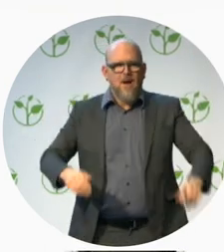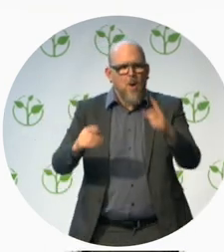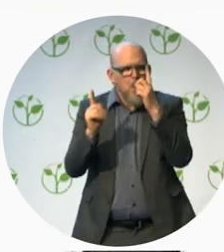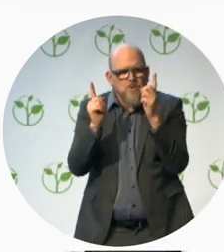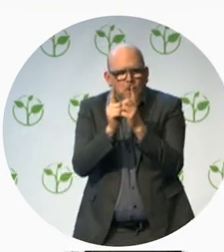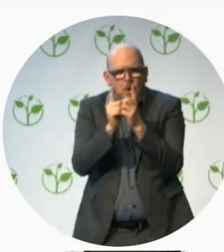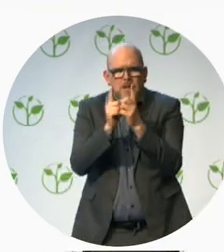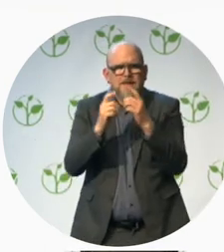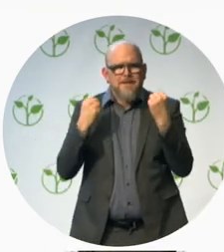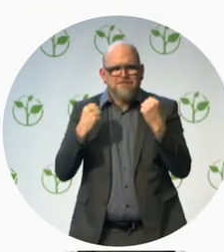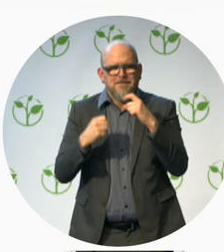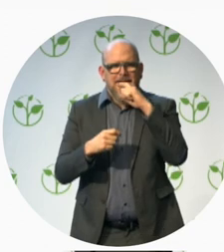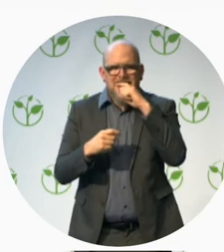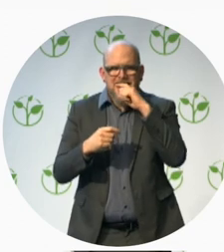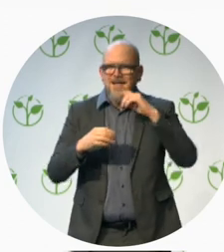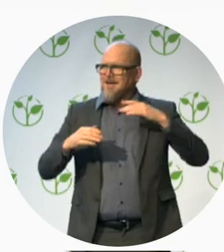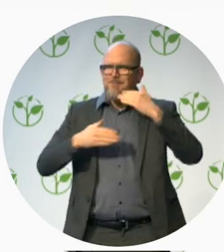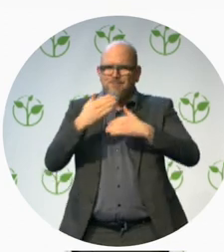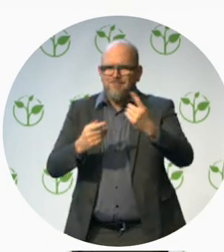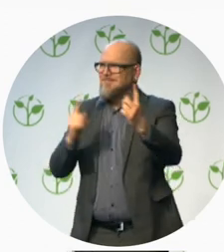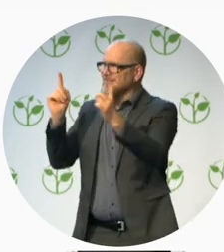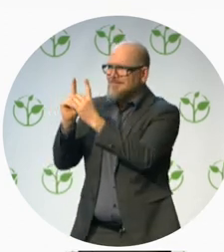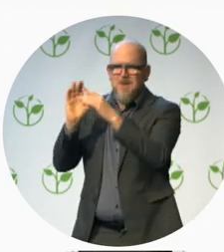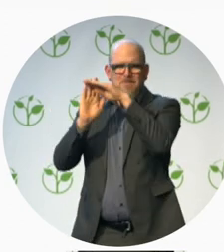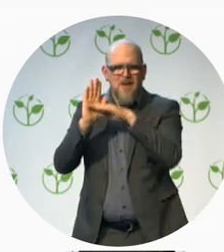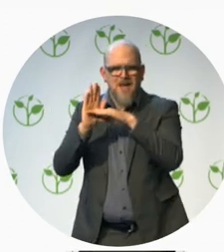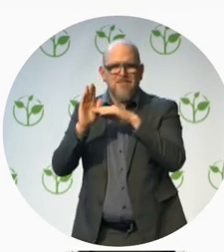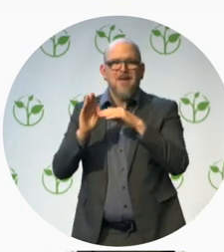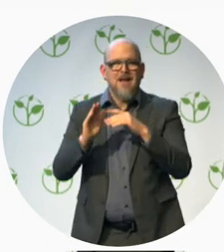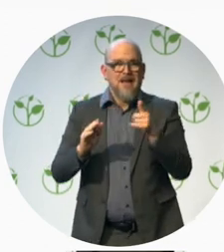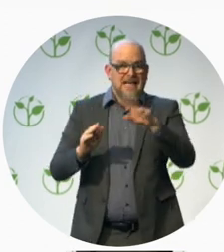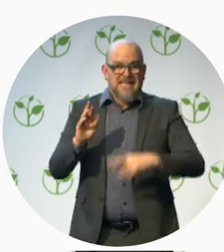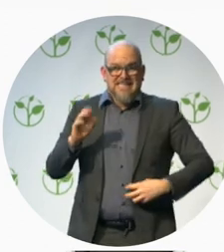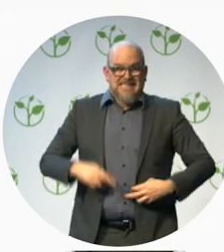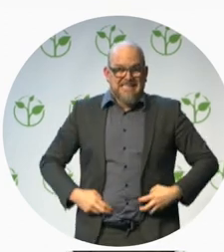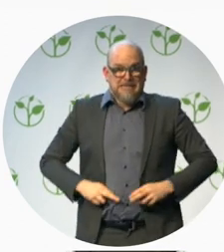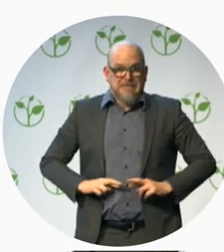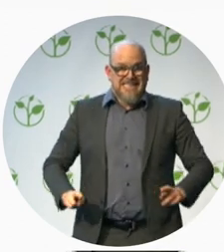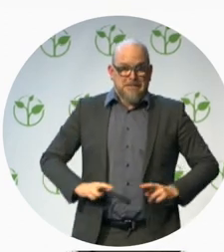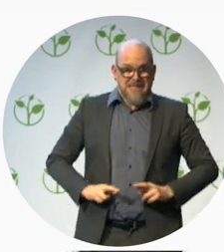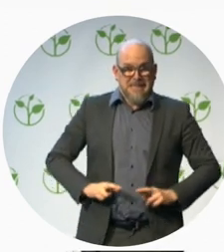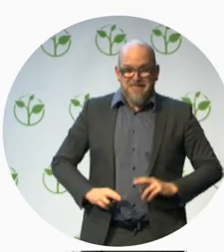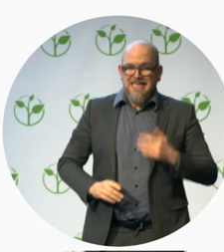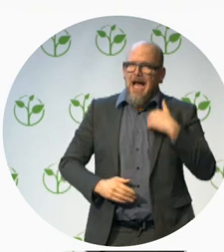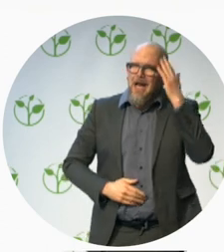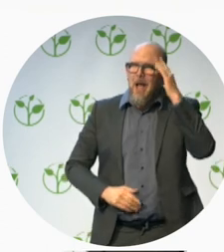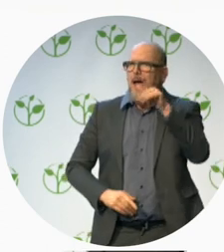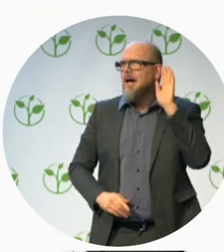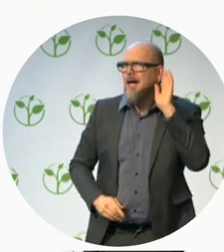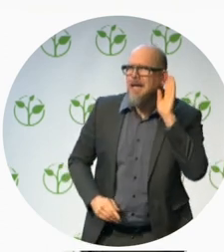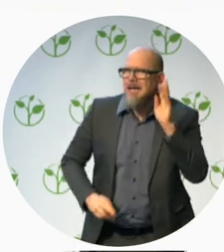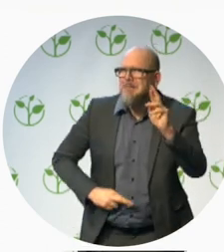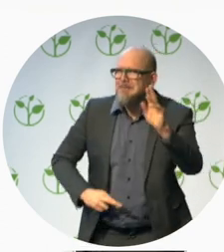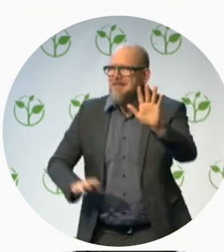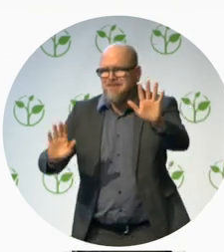know everybody's starving. I definitely am. If anybody's brought any food in, Michael Fenbeck will be really annoyed. So if you're going to eat, make